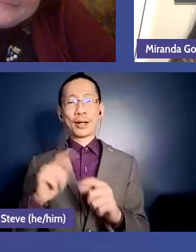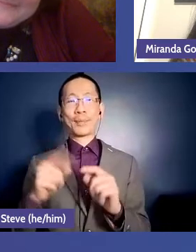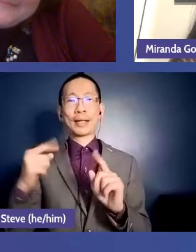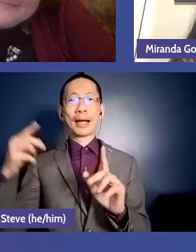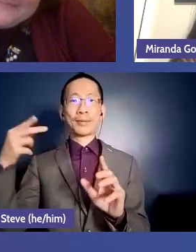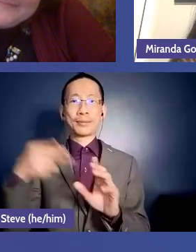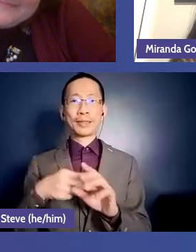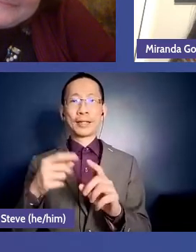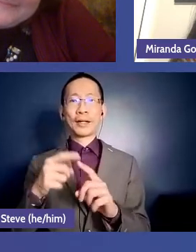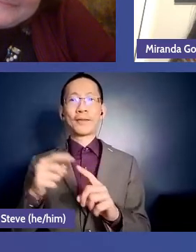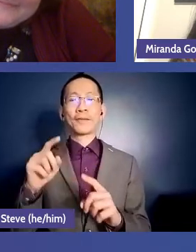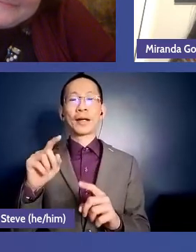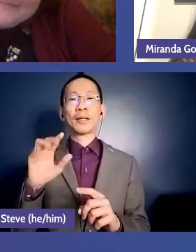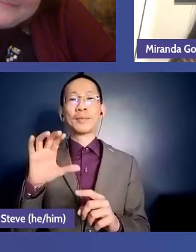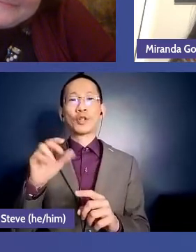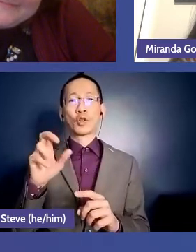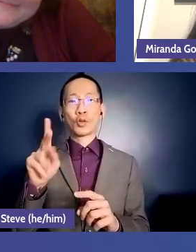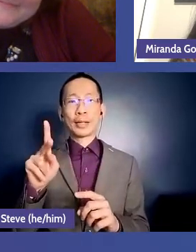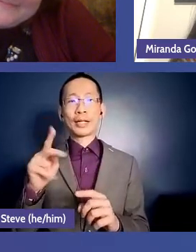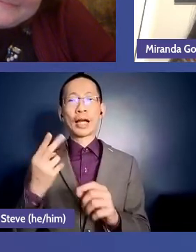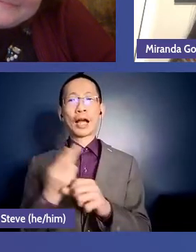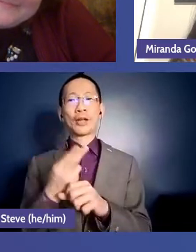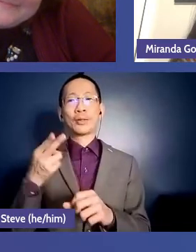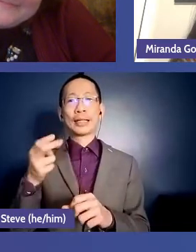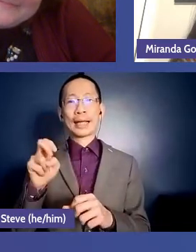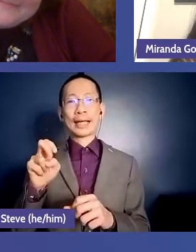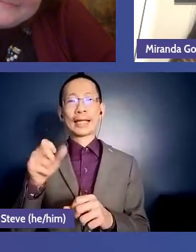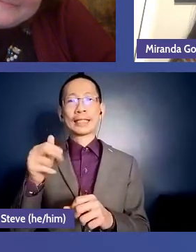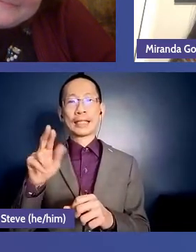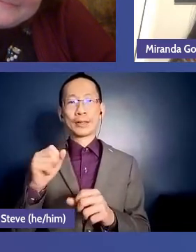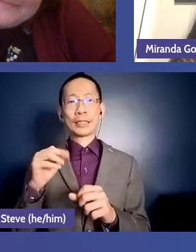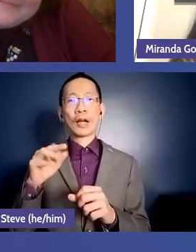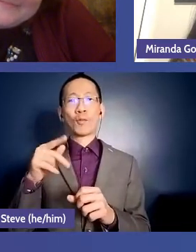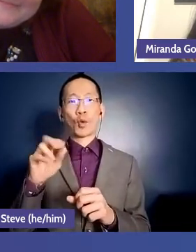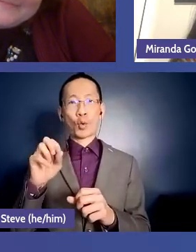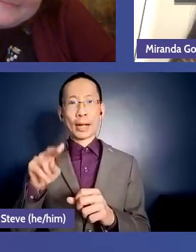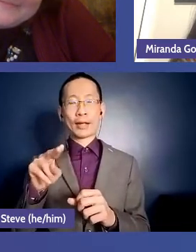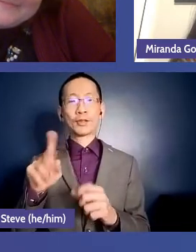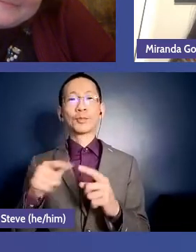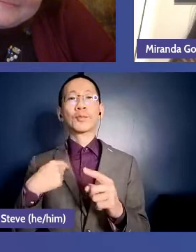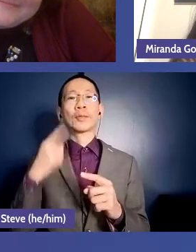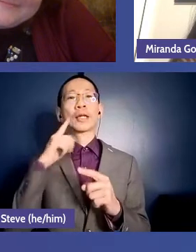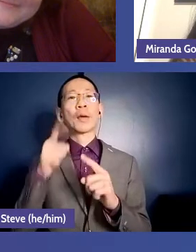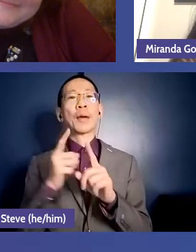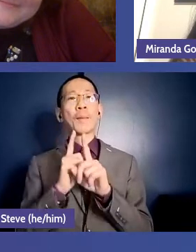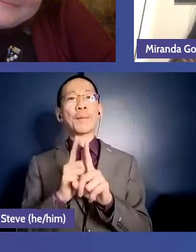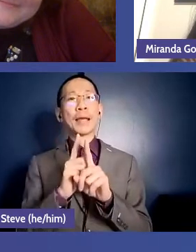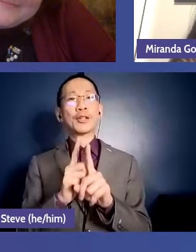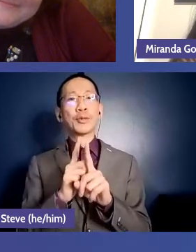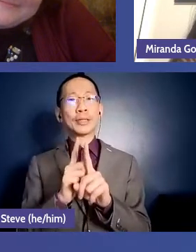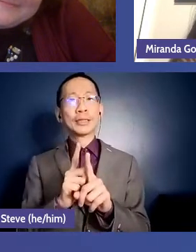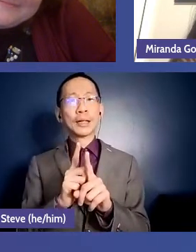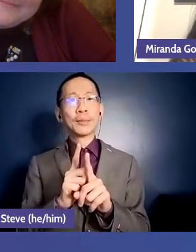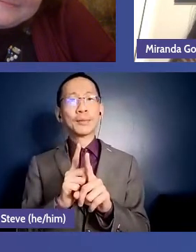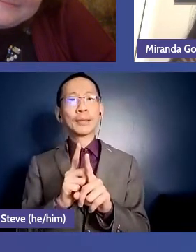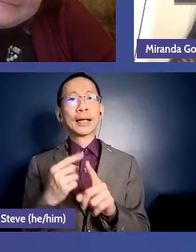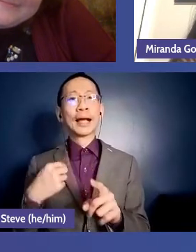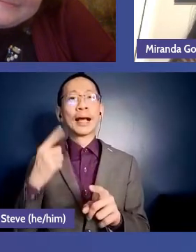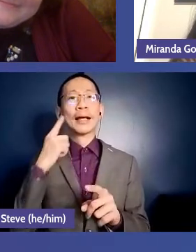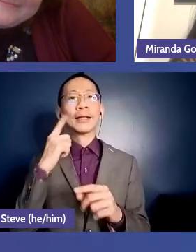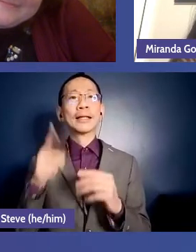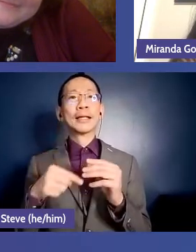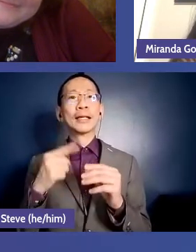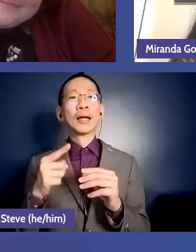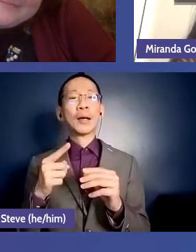Atlanta, Muskogee Creek. I use the he series of pronouns. When I think about mentorship, even I think about